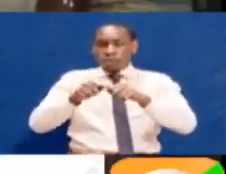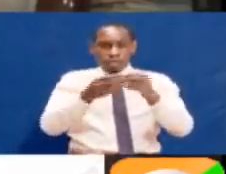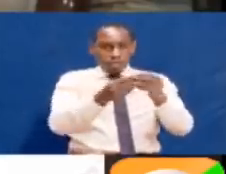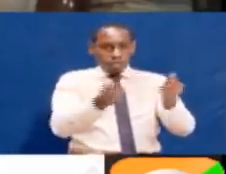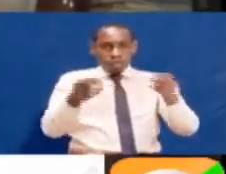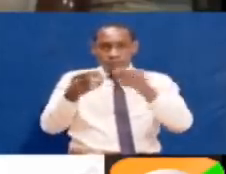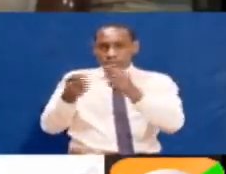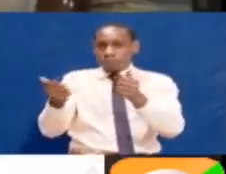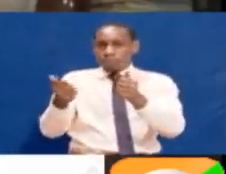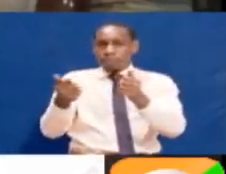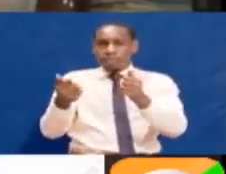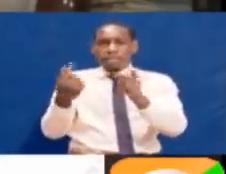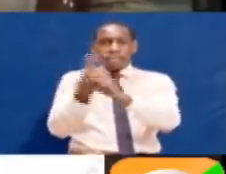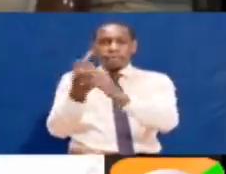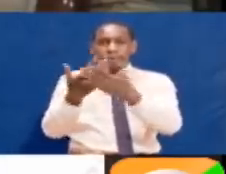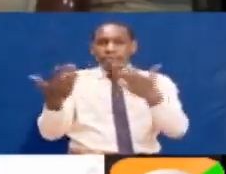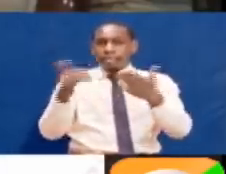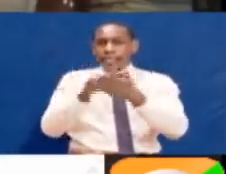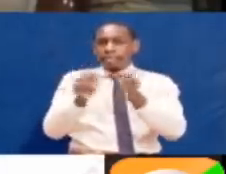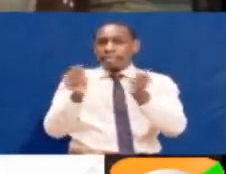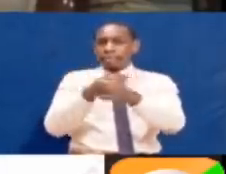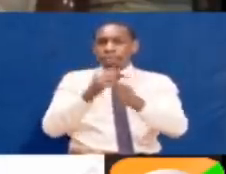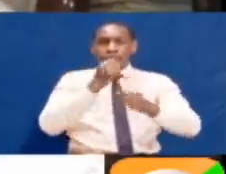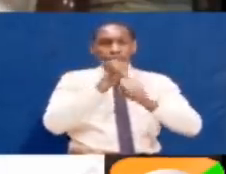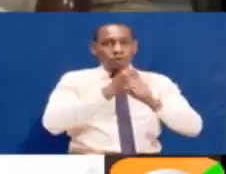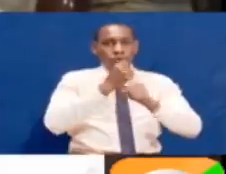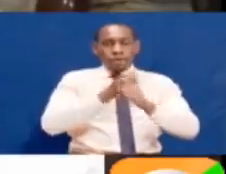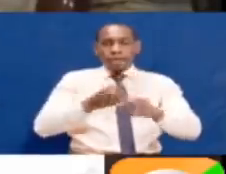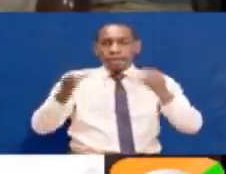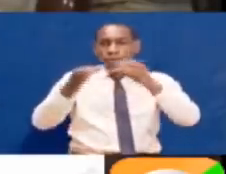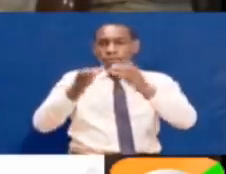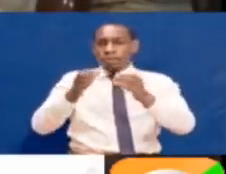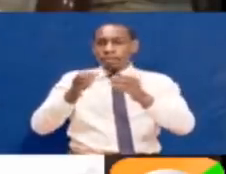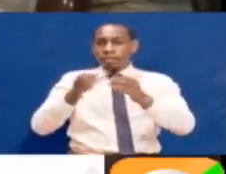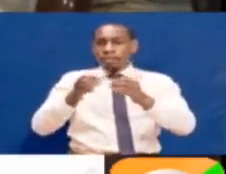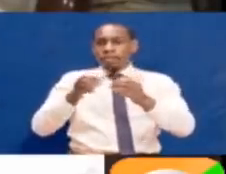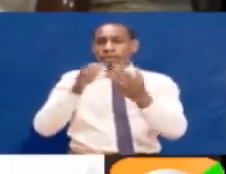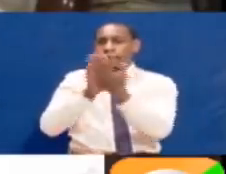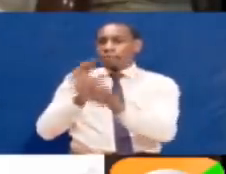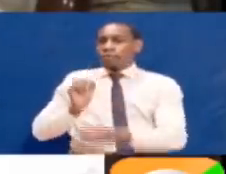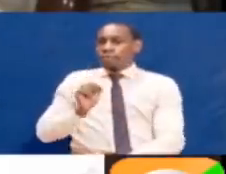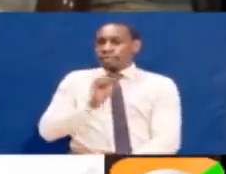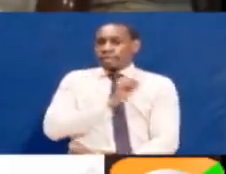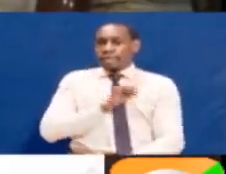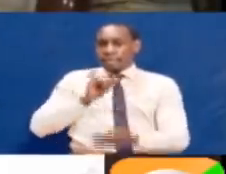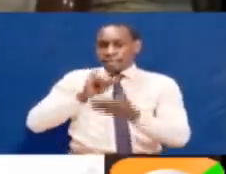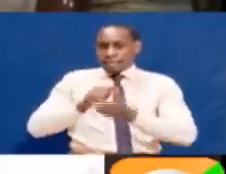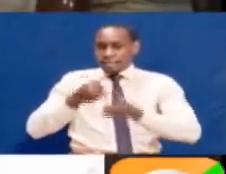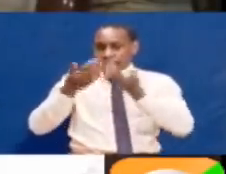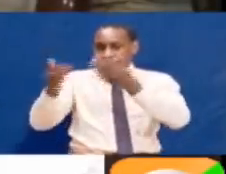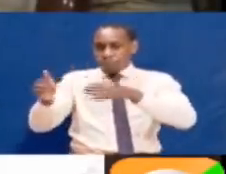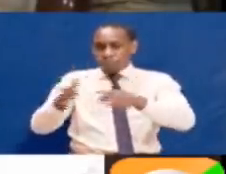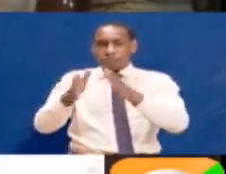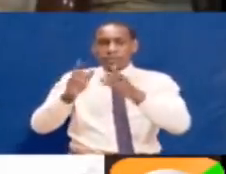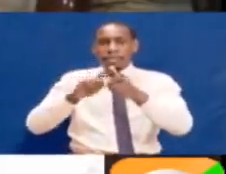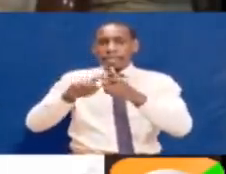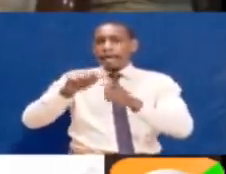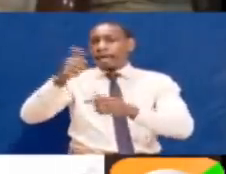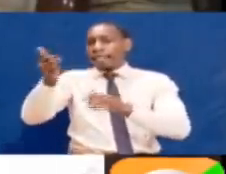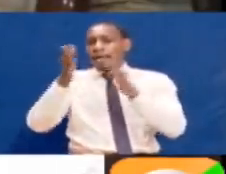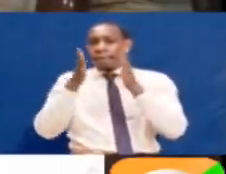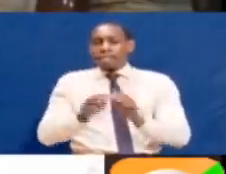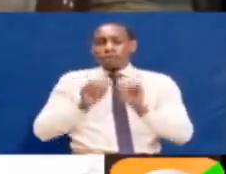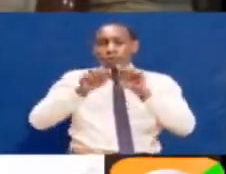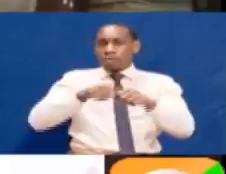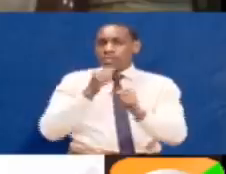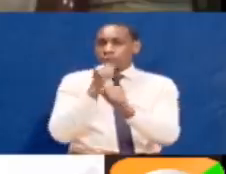unlock certain things that I was unable to do for the party in the Senate, I should give way so that then another person who